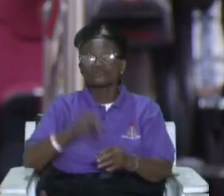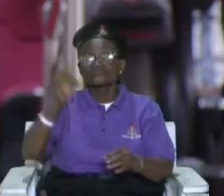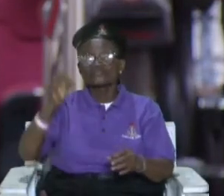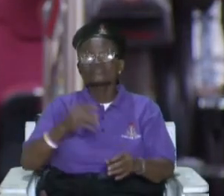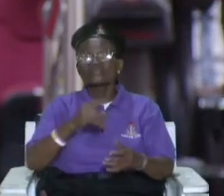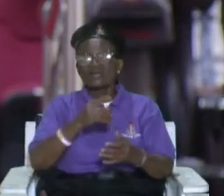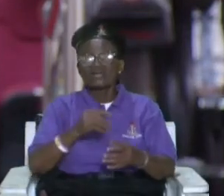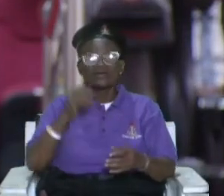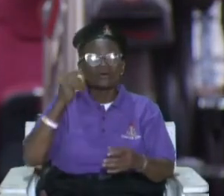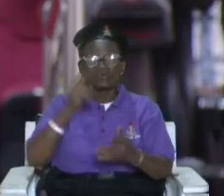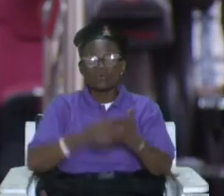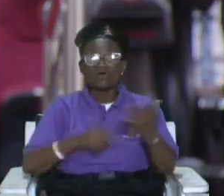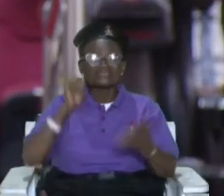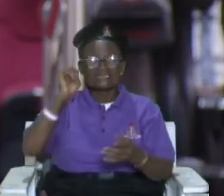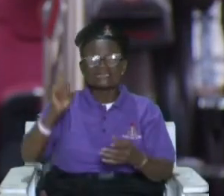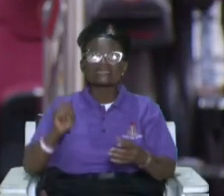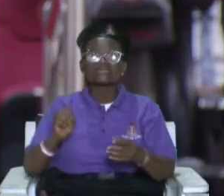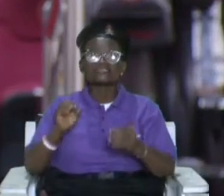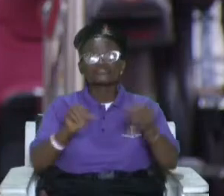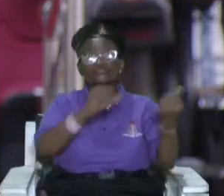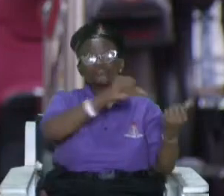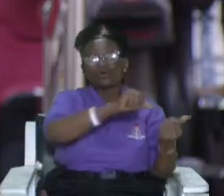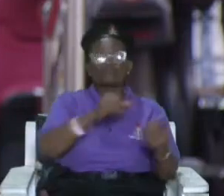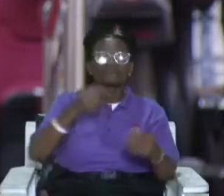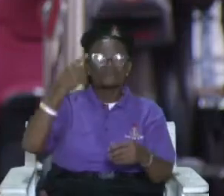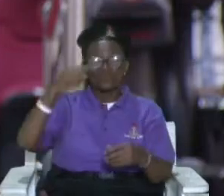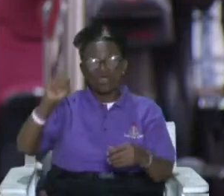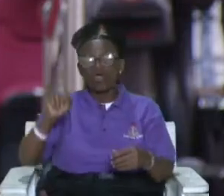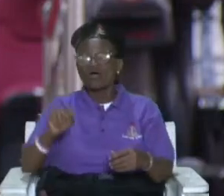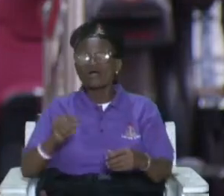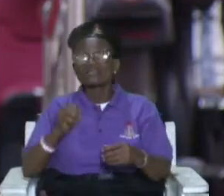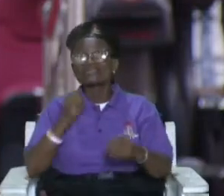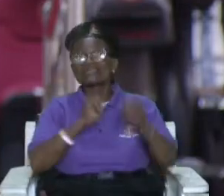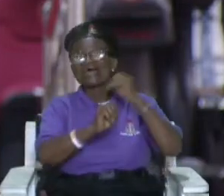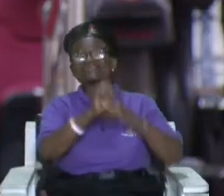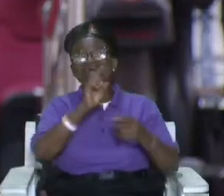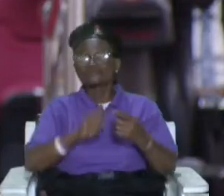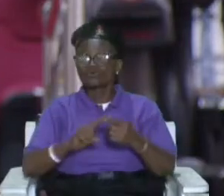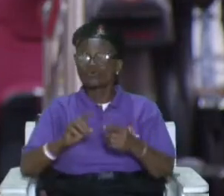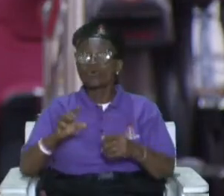for Elisha to pick up was his mantle.